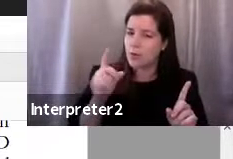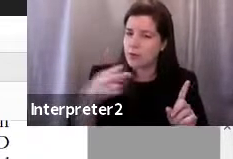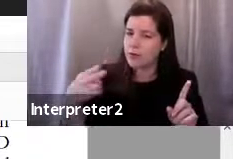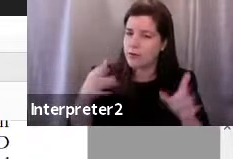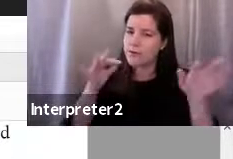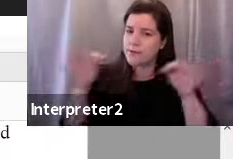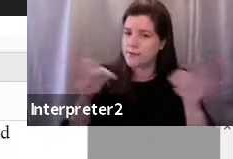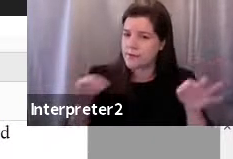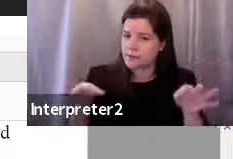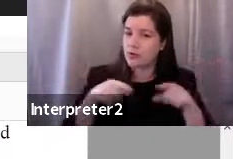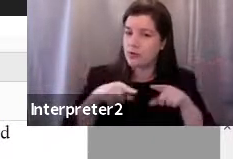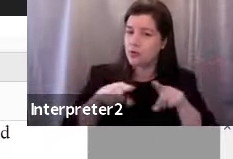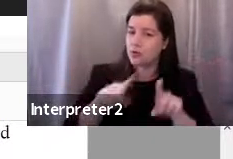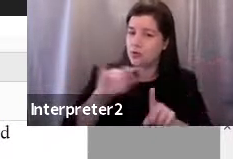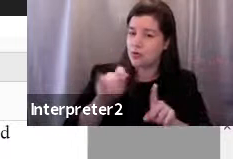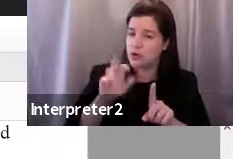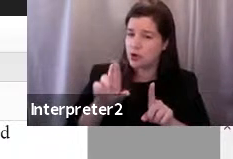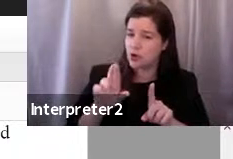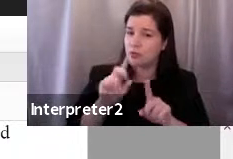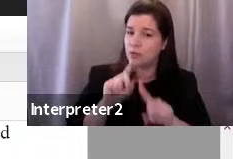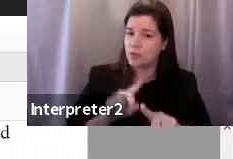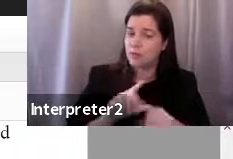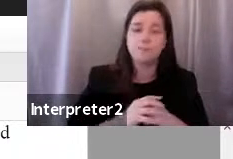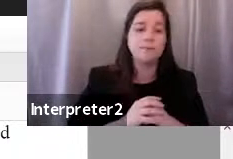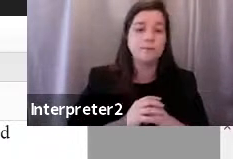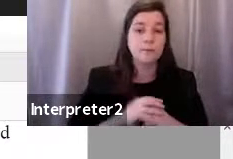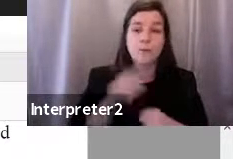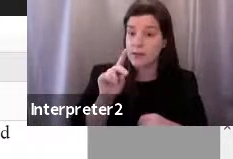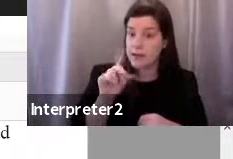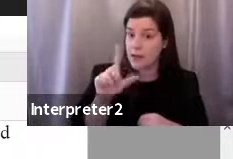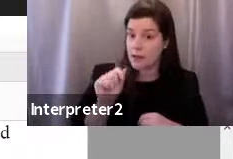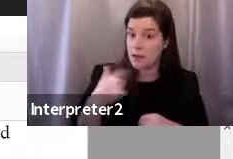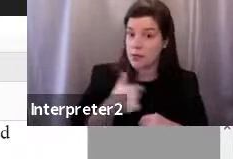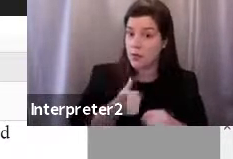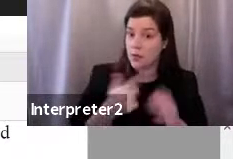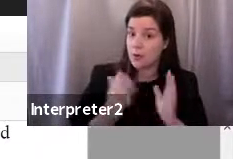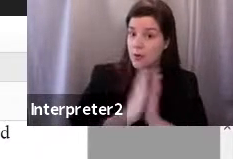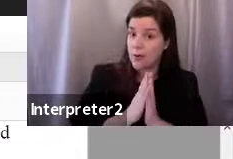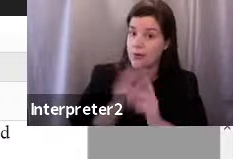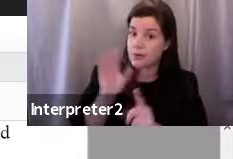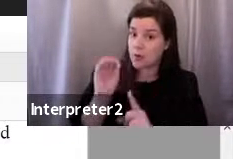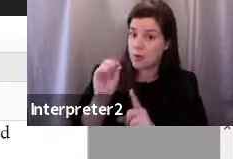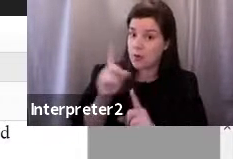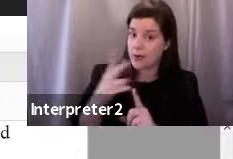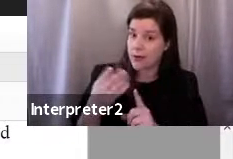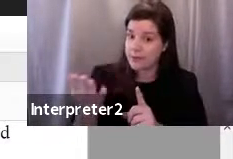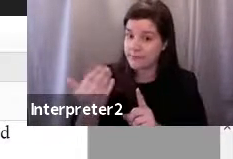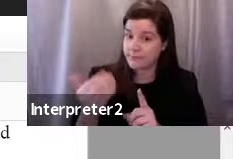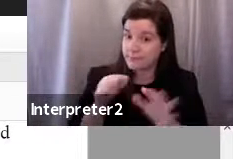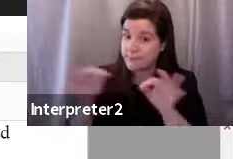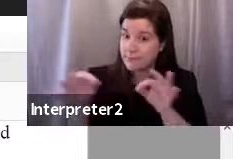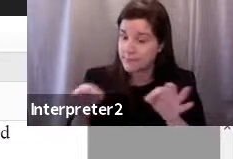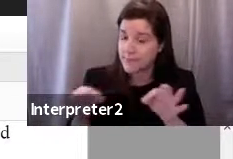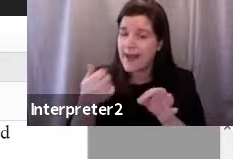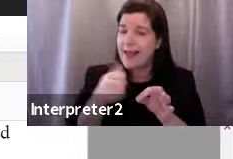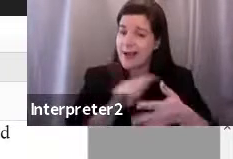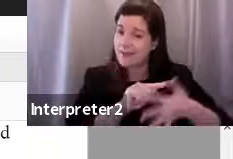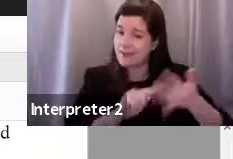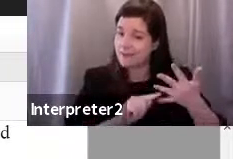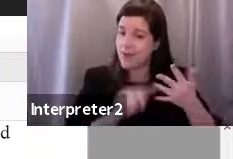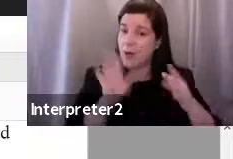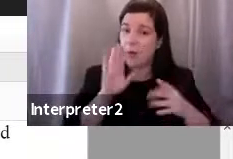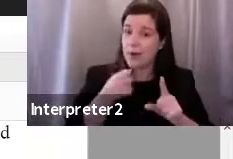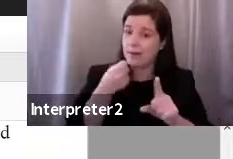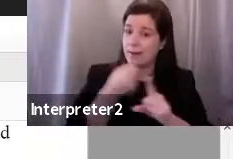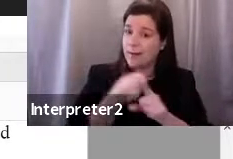in its report. And DLS is requesting the Office of Deaf and Hard of Hearing comment on whether any of the proposed policy options could affect the